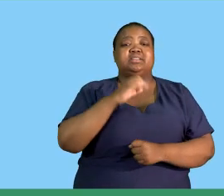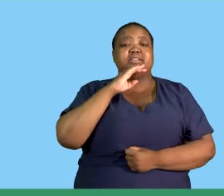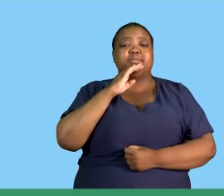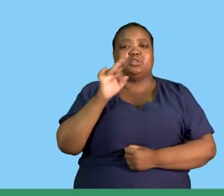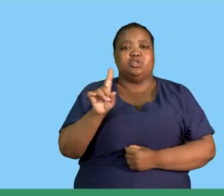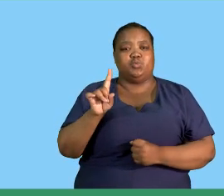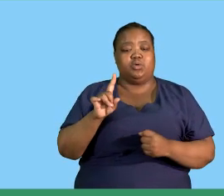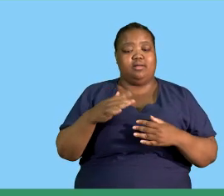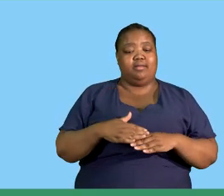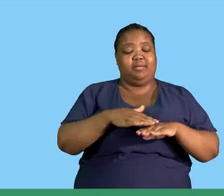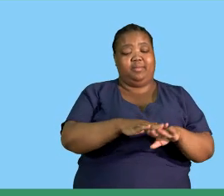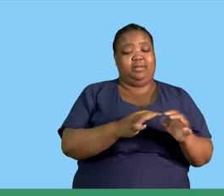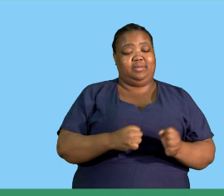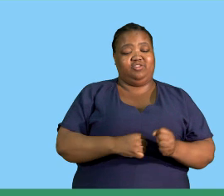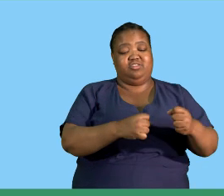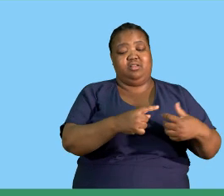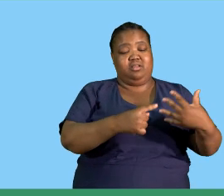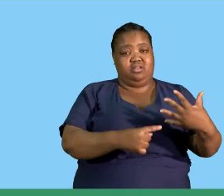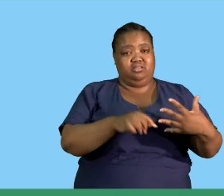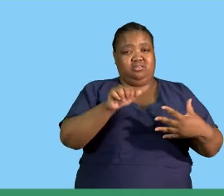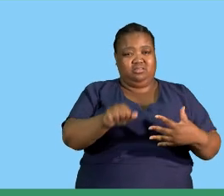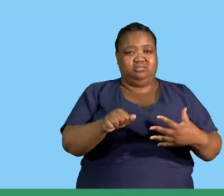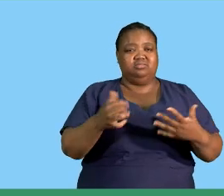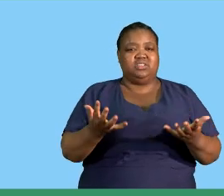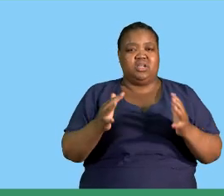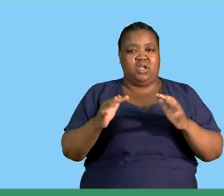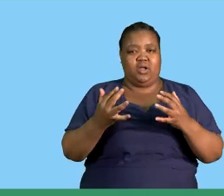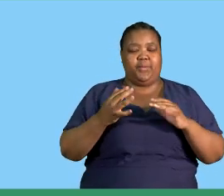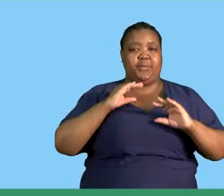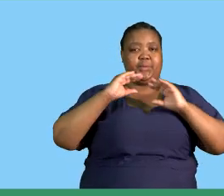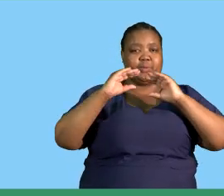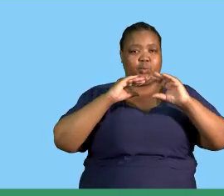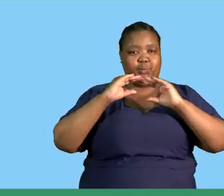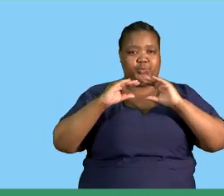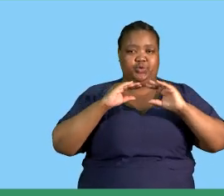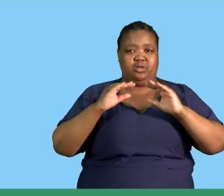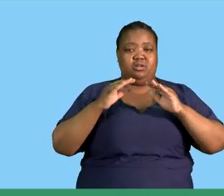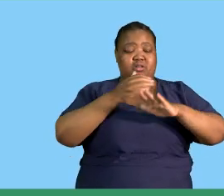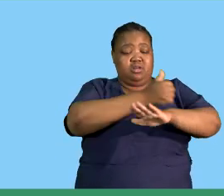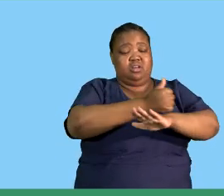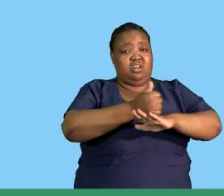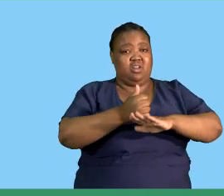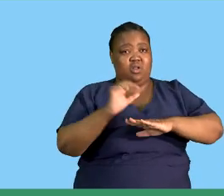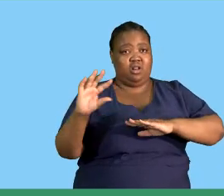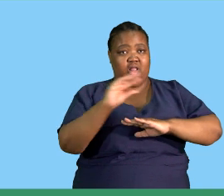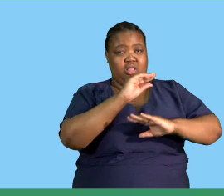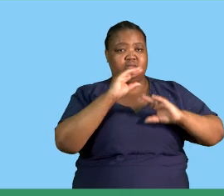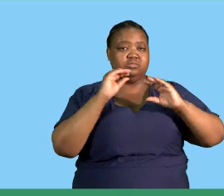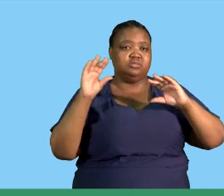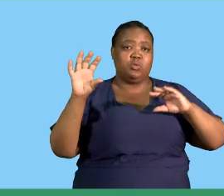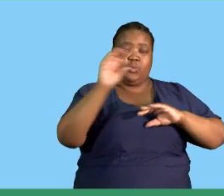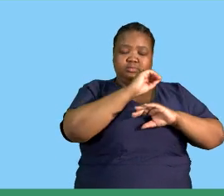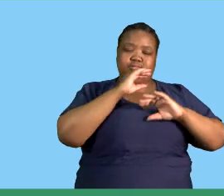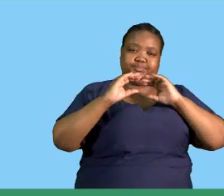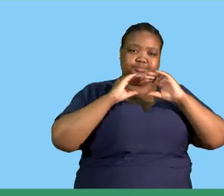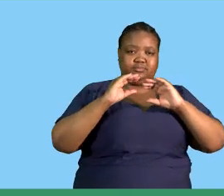strategy into action. What does it mean here? It says implement selected strategies by communicating it